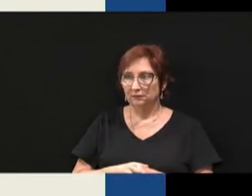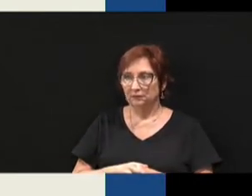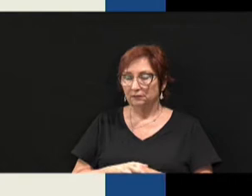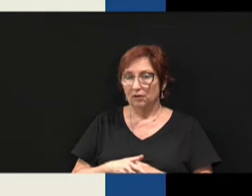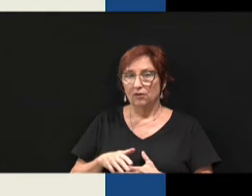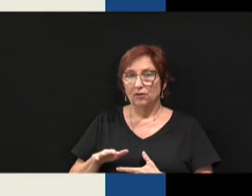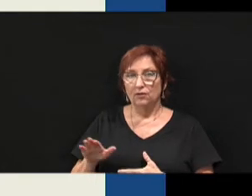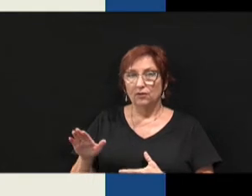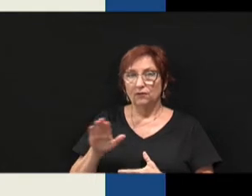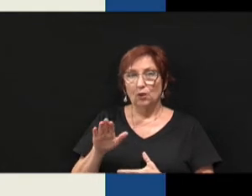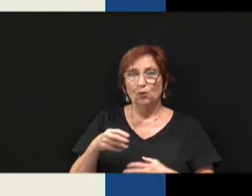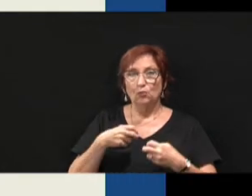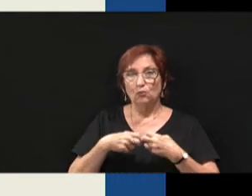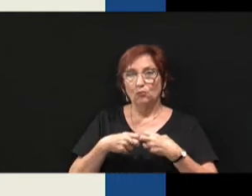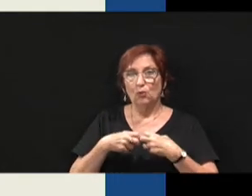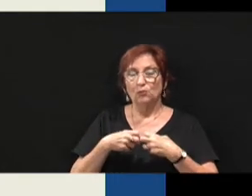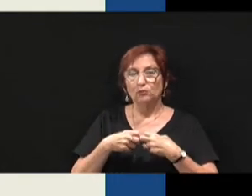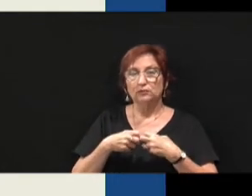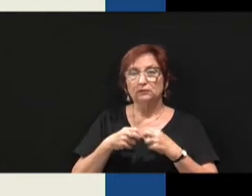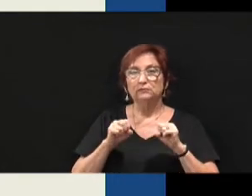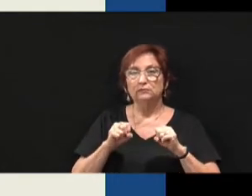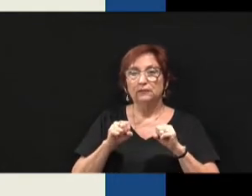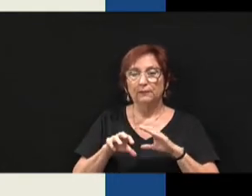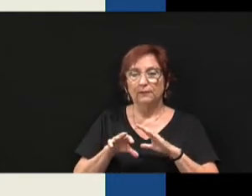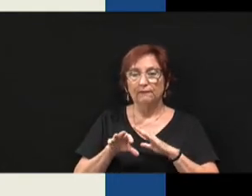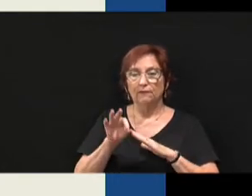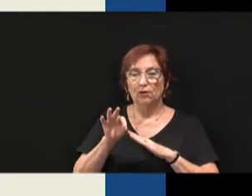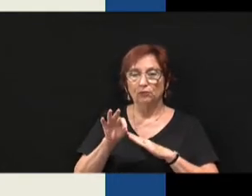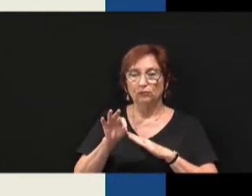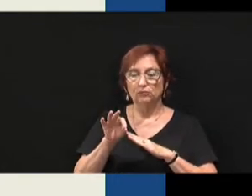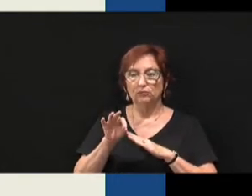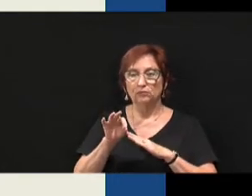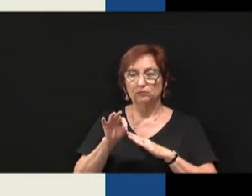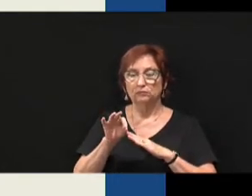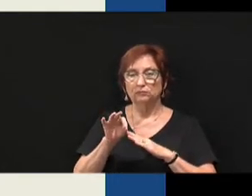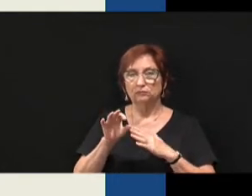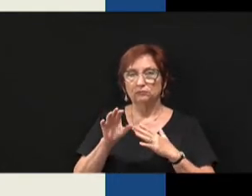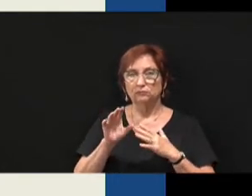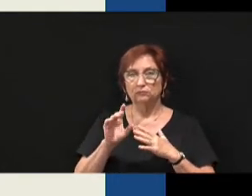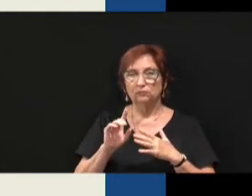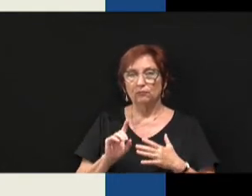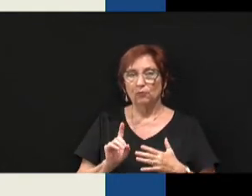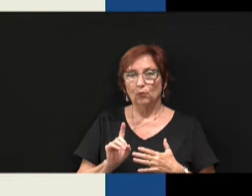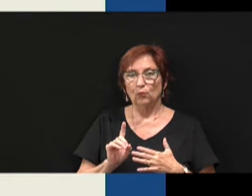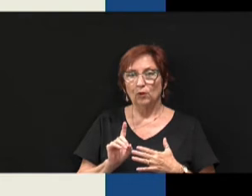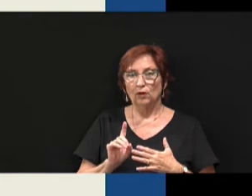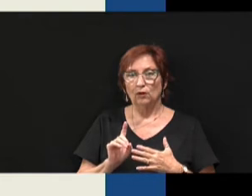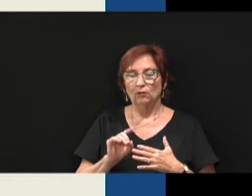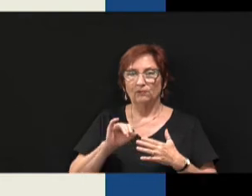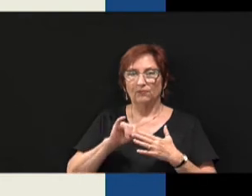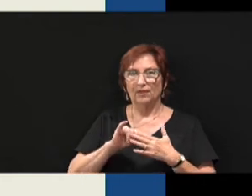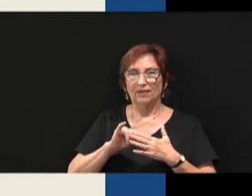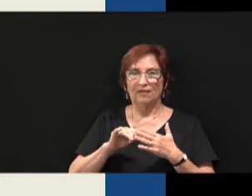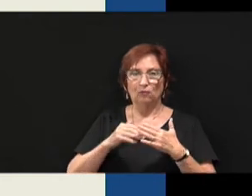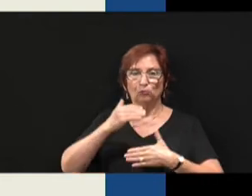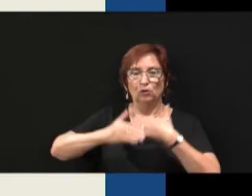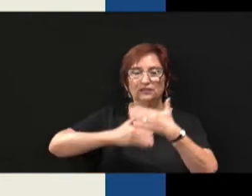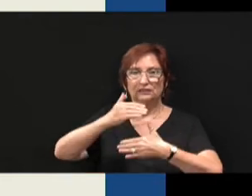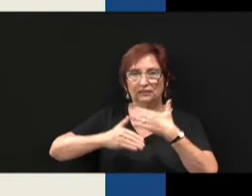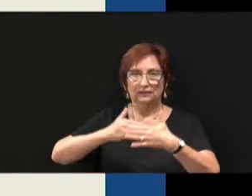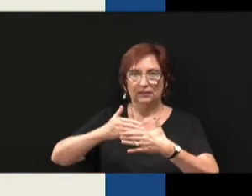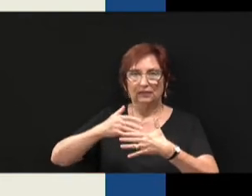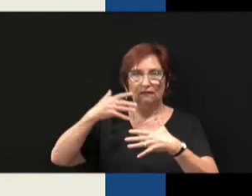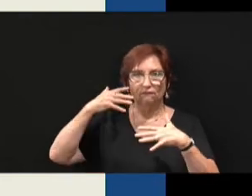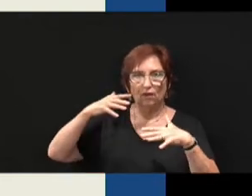their problems can be found in the their phonological processing. So that's a